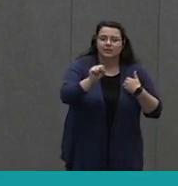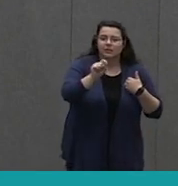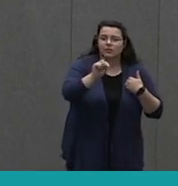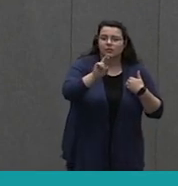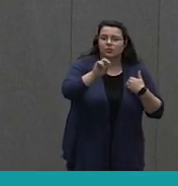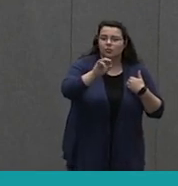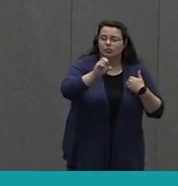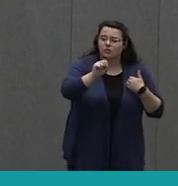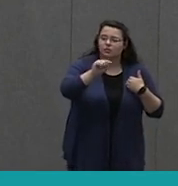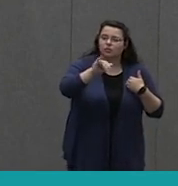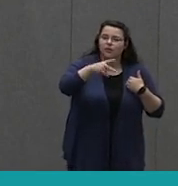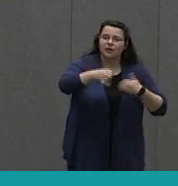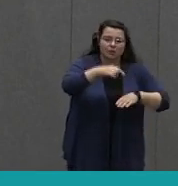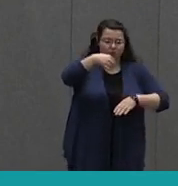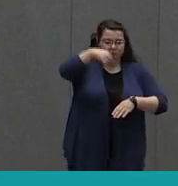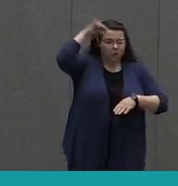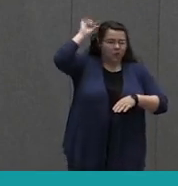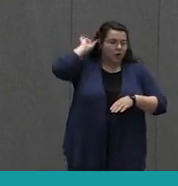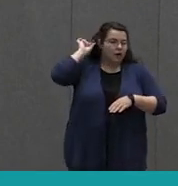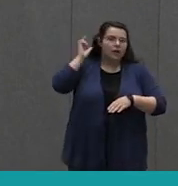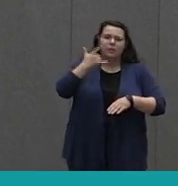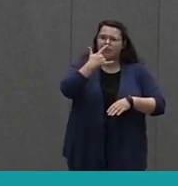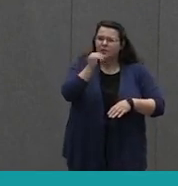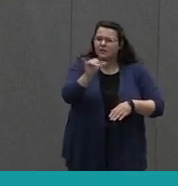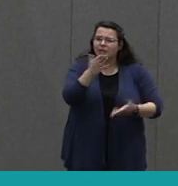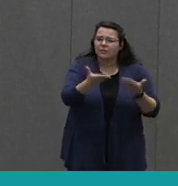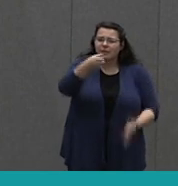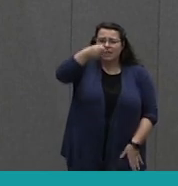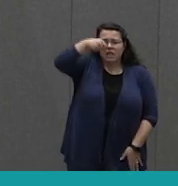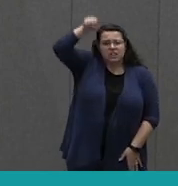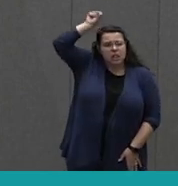him. He looks like a skunk, maybe.